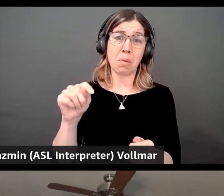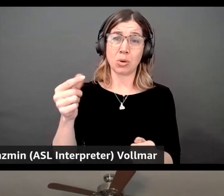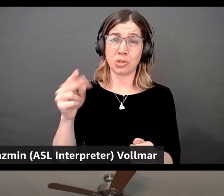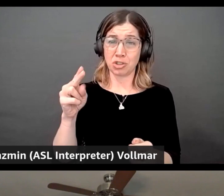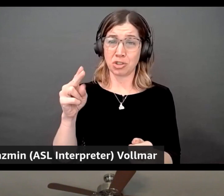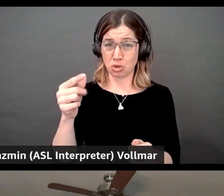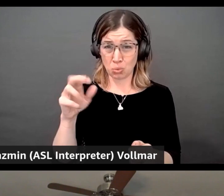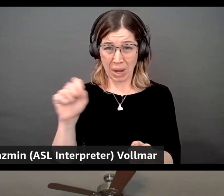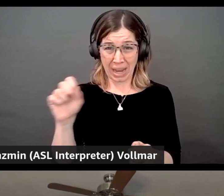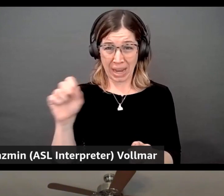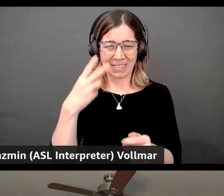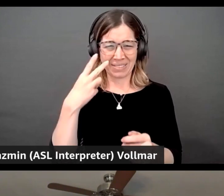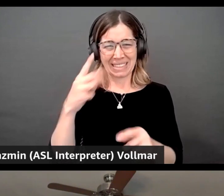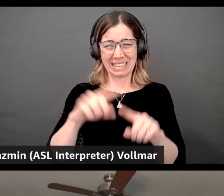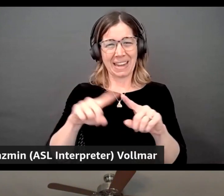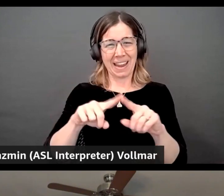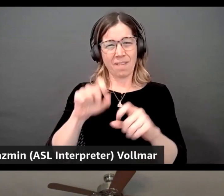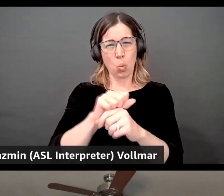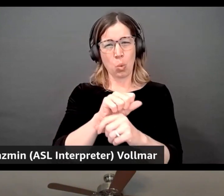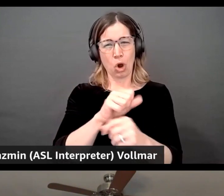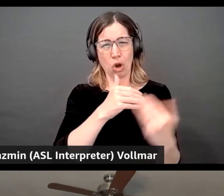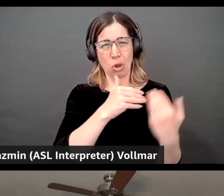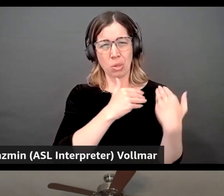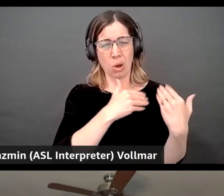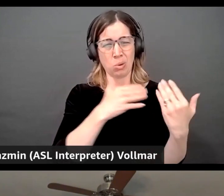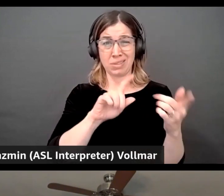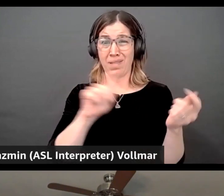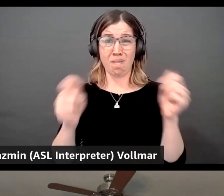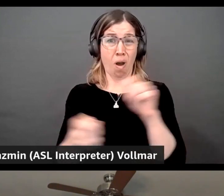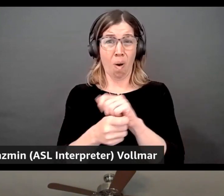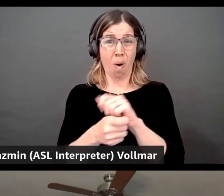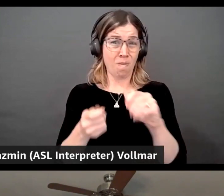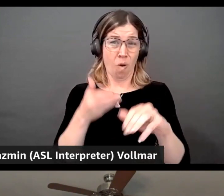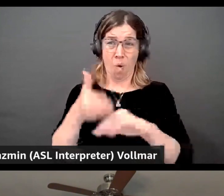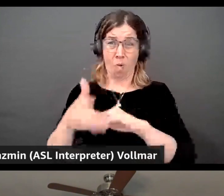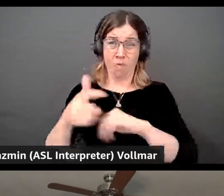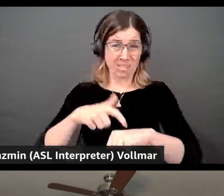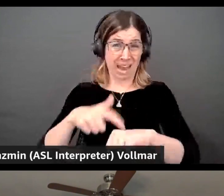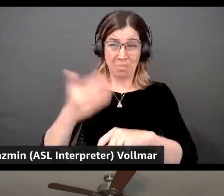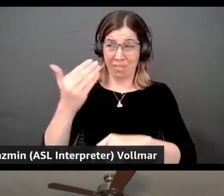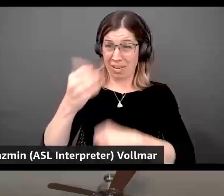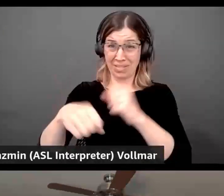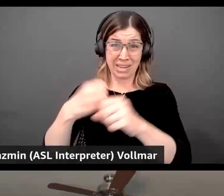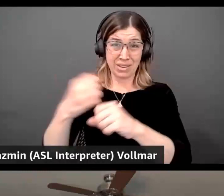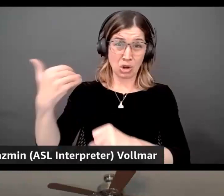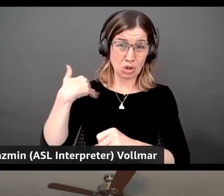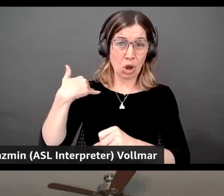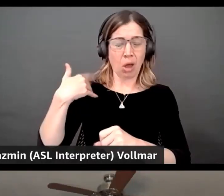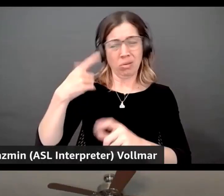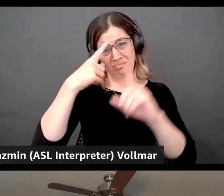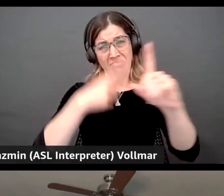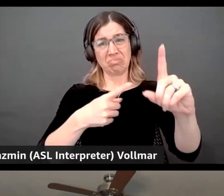evolve over time. Back 15 years ago, everyone was looking out for a way to store JSON